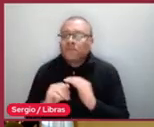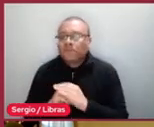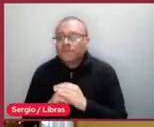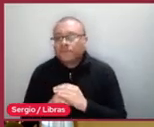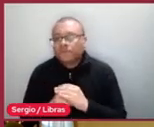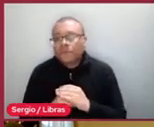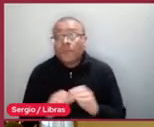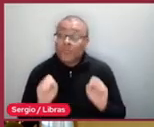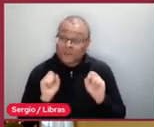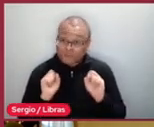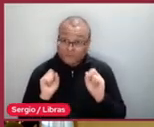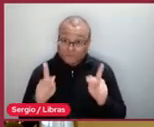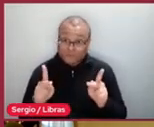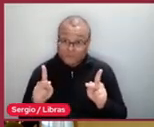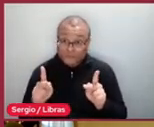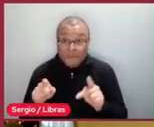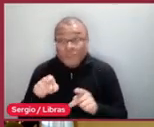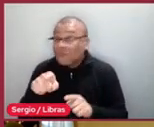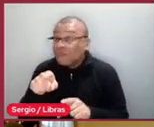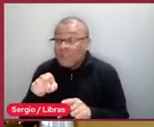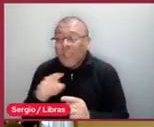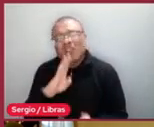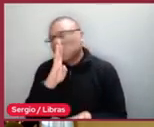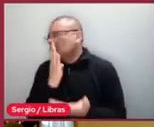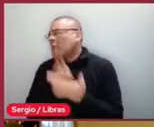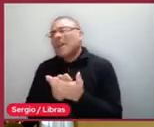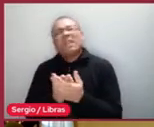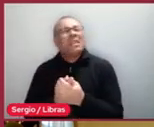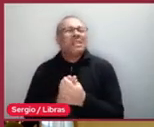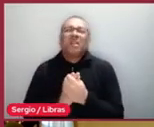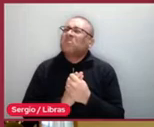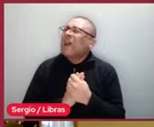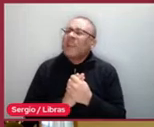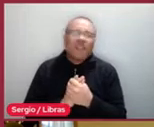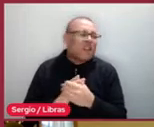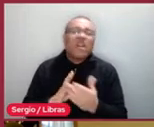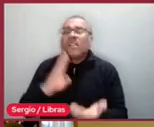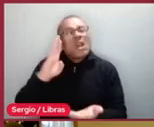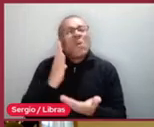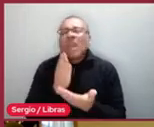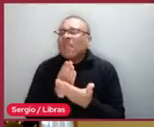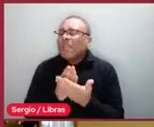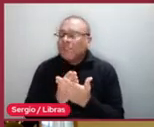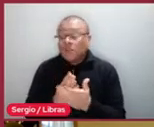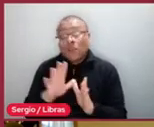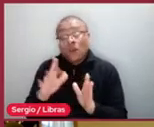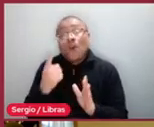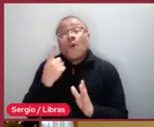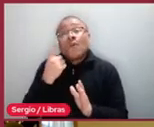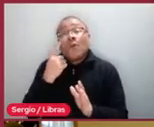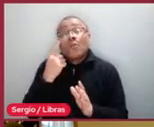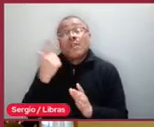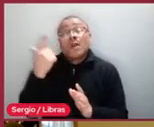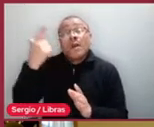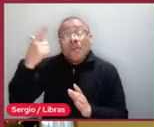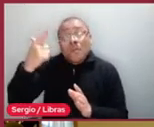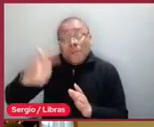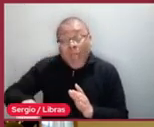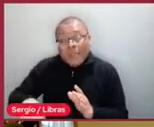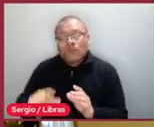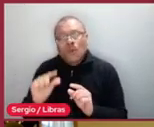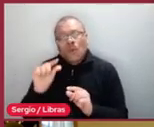Okay, if I'm not convinced, if I didn't convince you yet, let's do something even more mind-blowing.